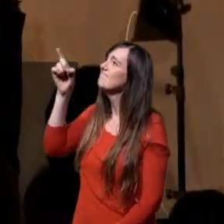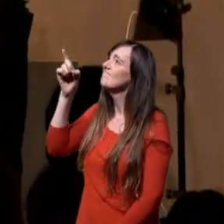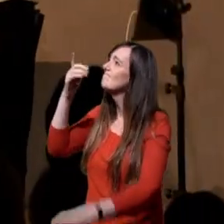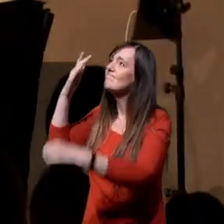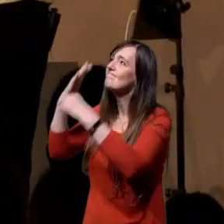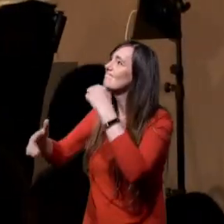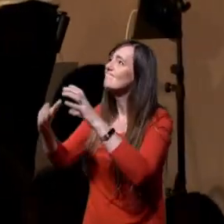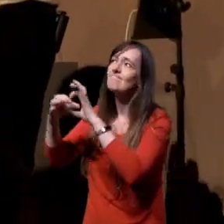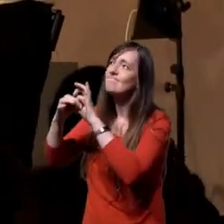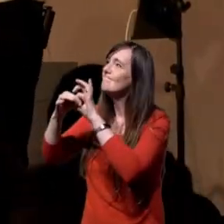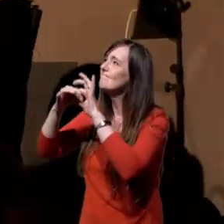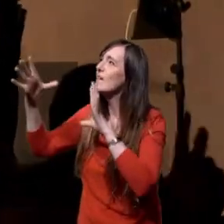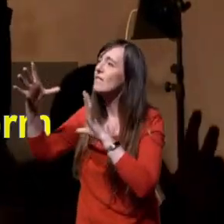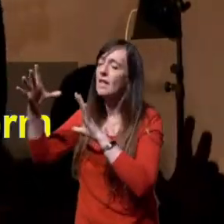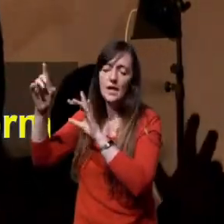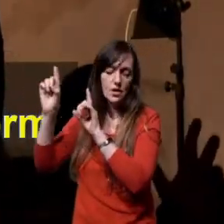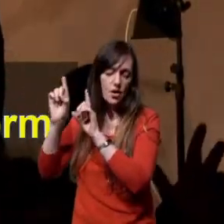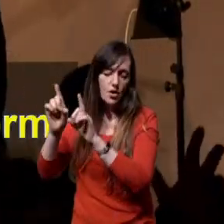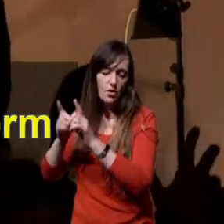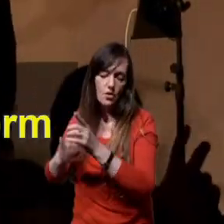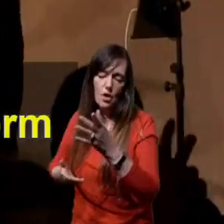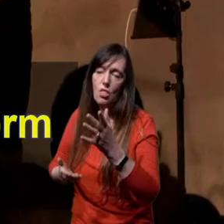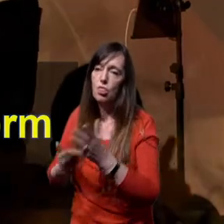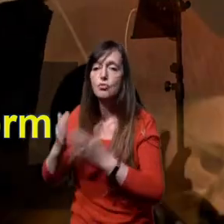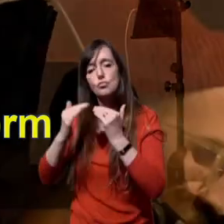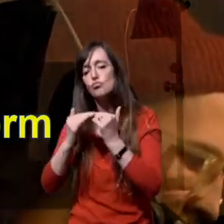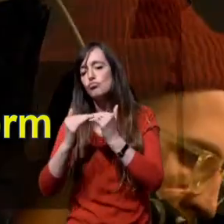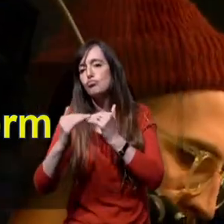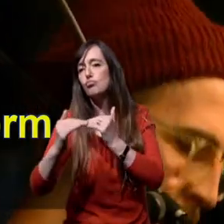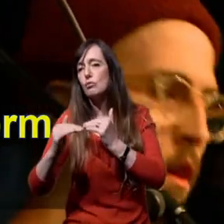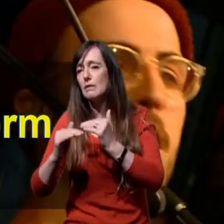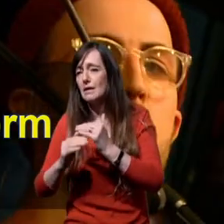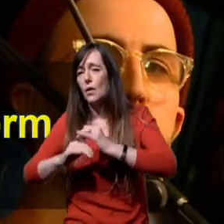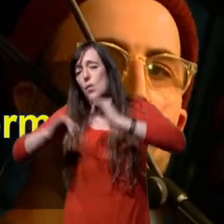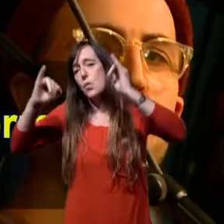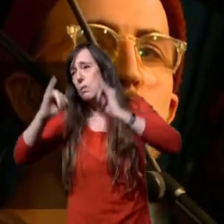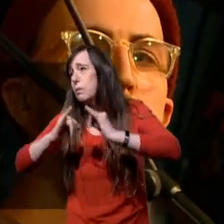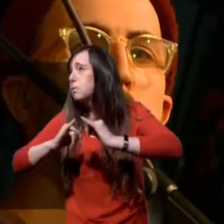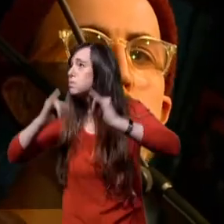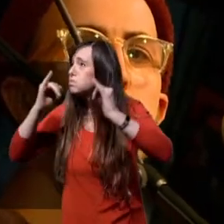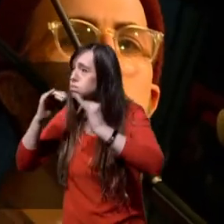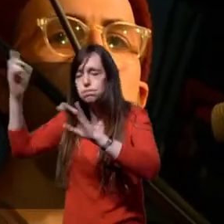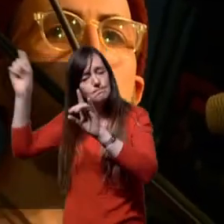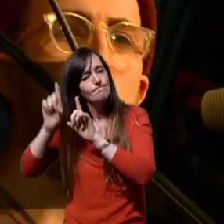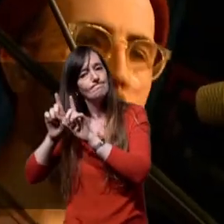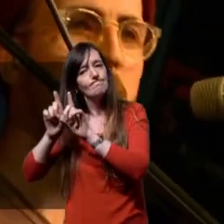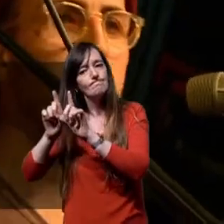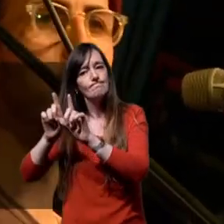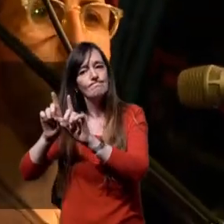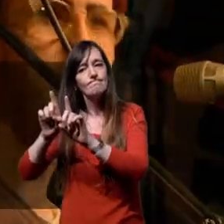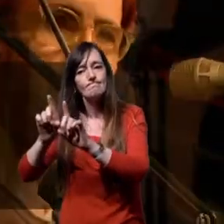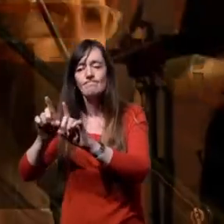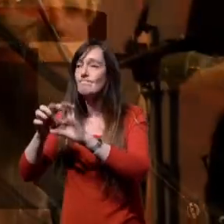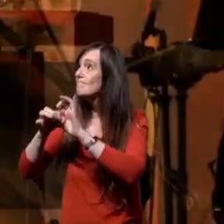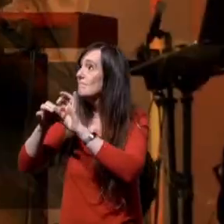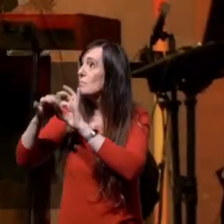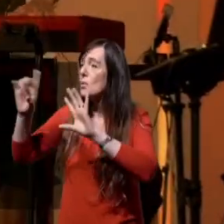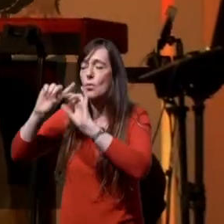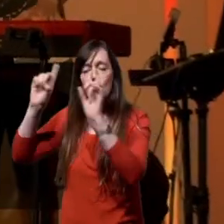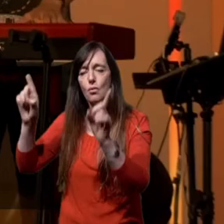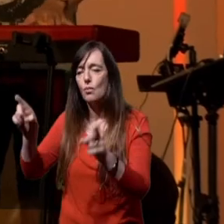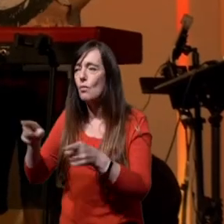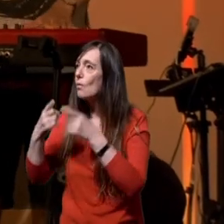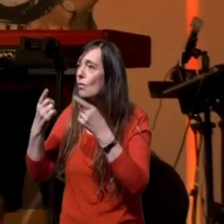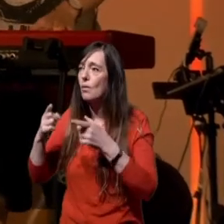fear? Oh no, never let go, through the calm and through the storm. Oh no, you